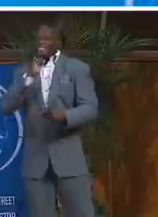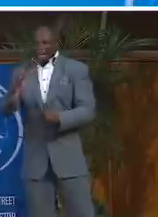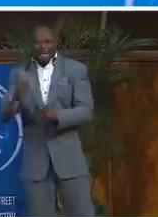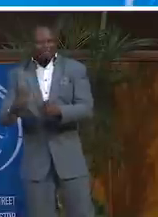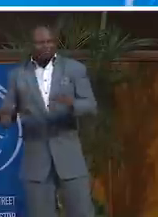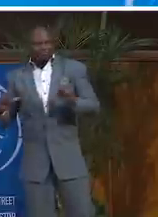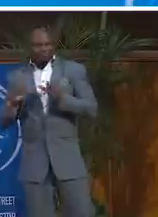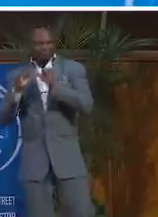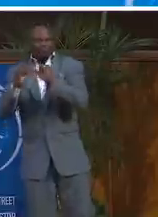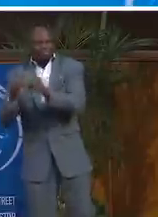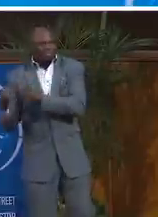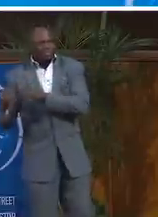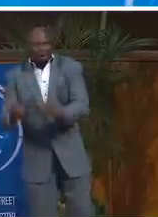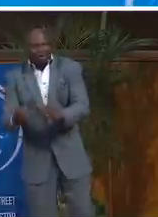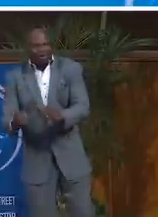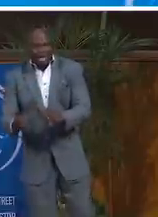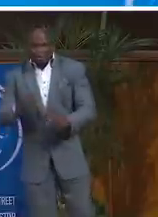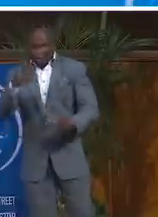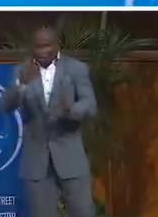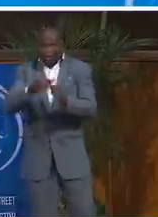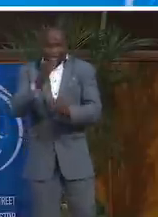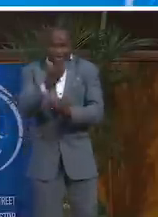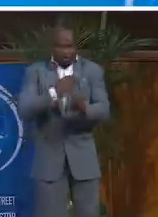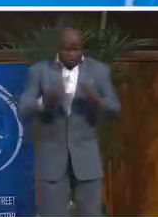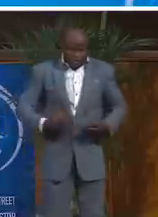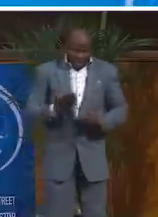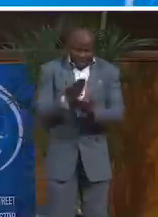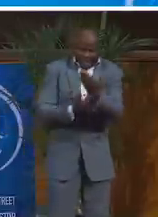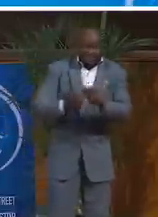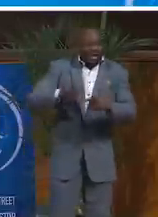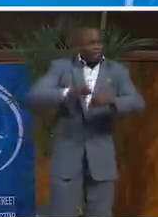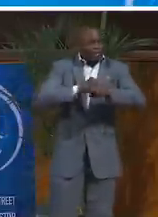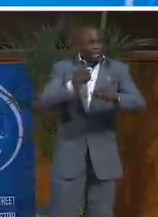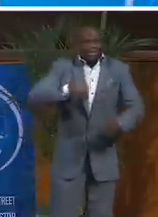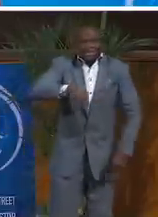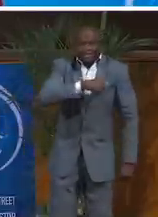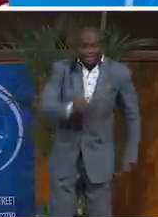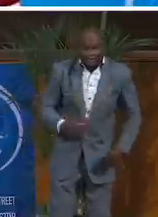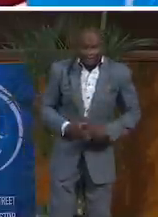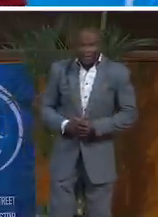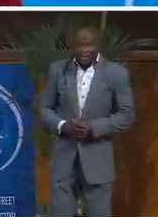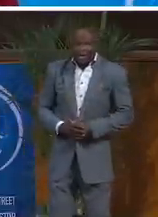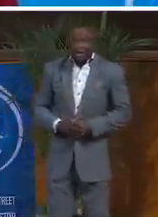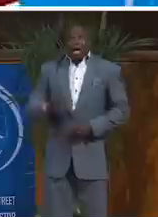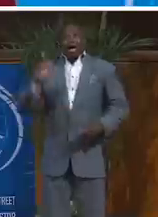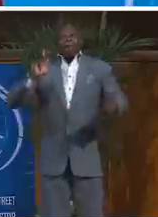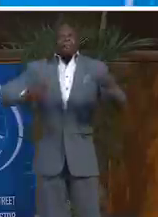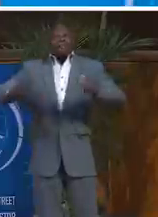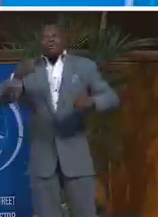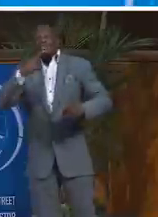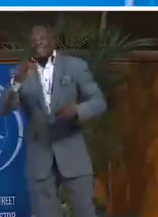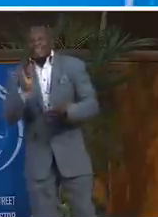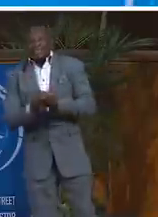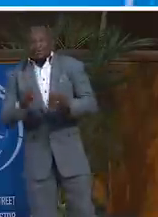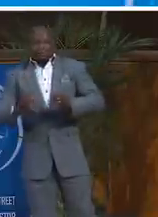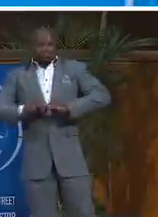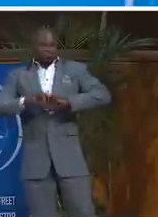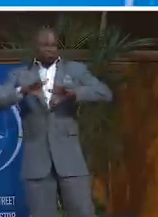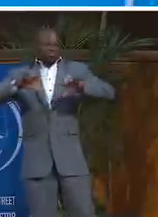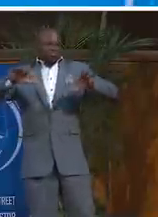has reminded us that human hands cannot protect us. They said it was